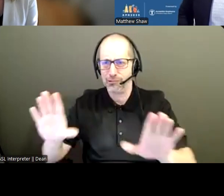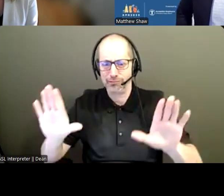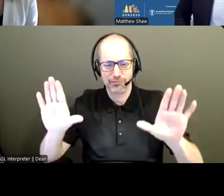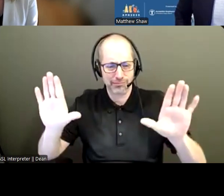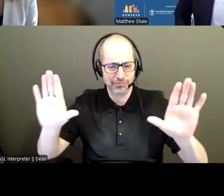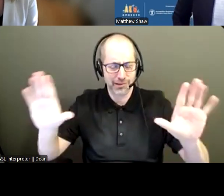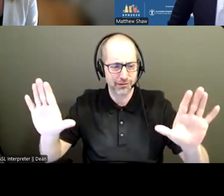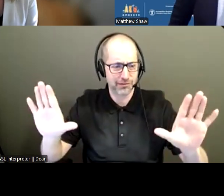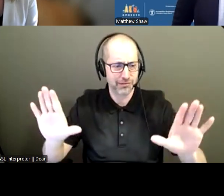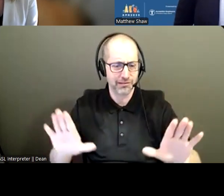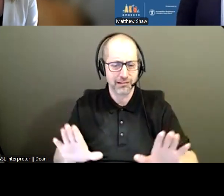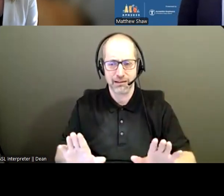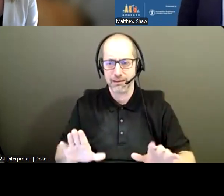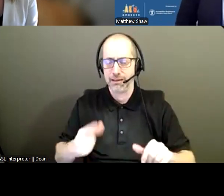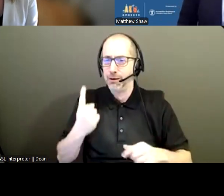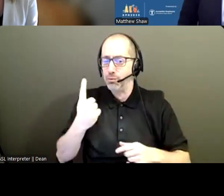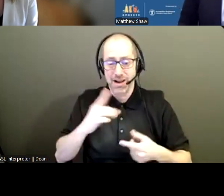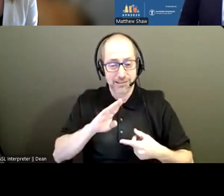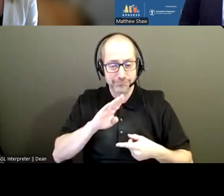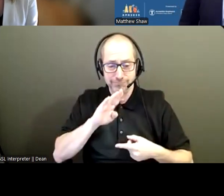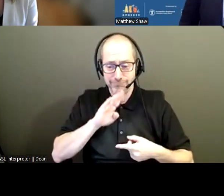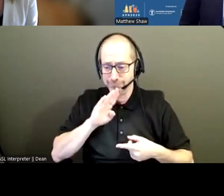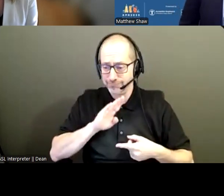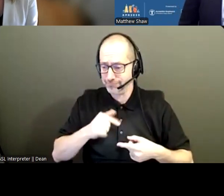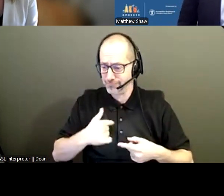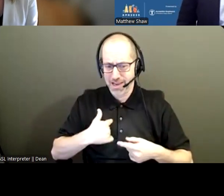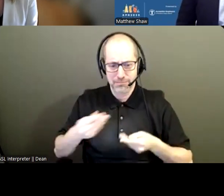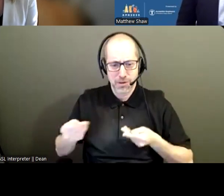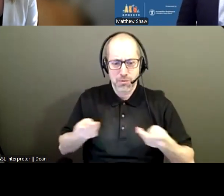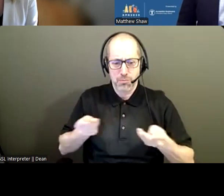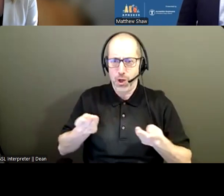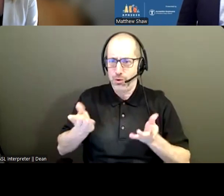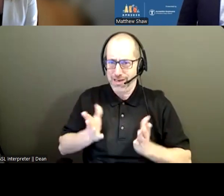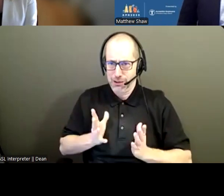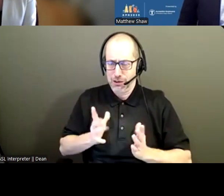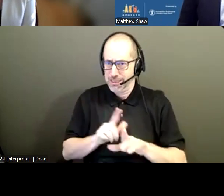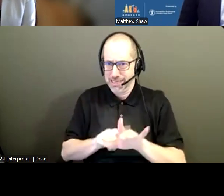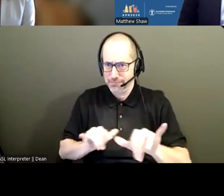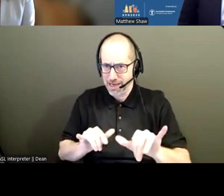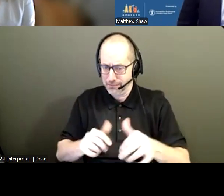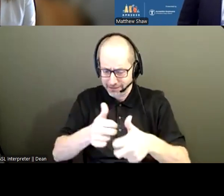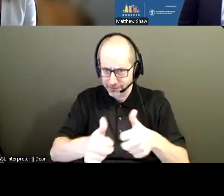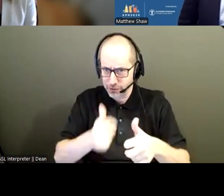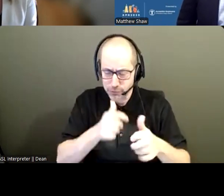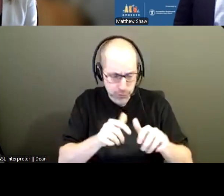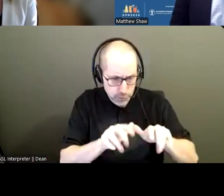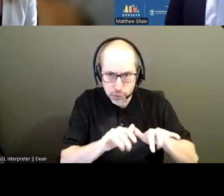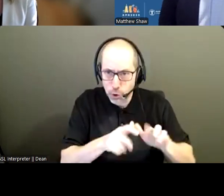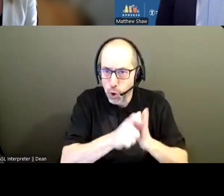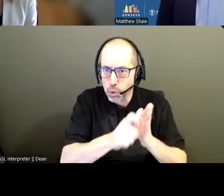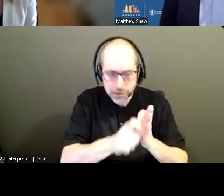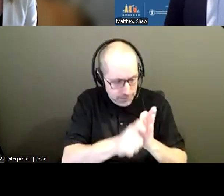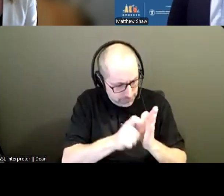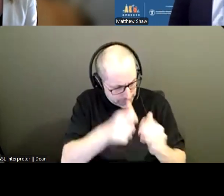discussion. My only frustration is moderating. It's hard to also take notes at the same time, and I'm just like, I'm going to be going